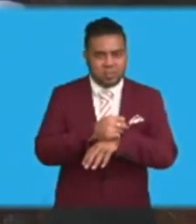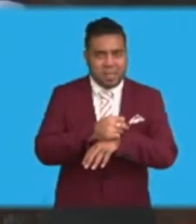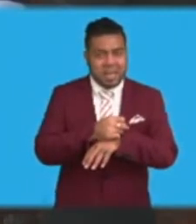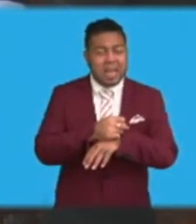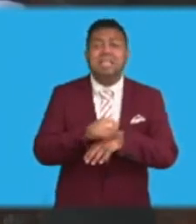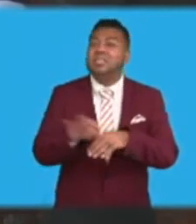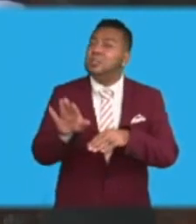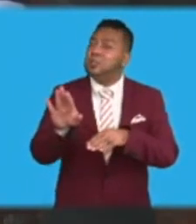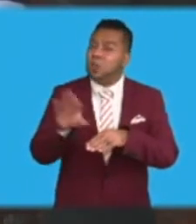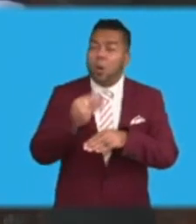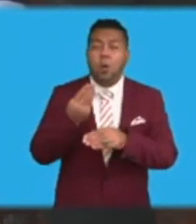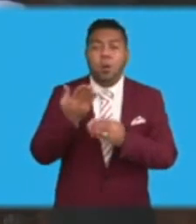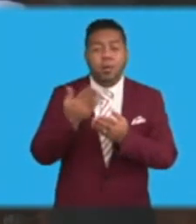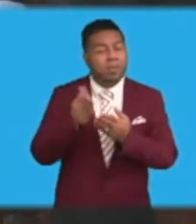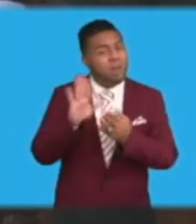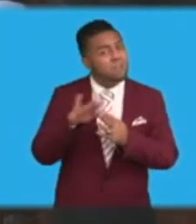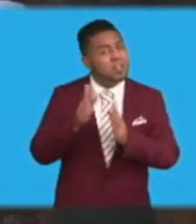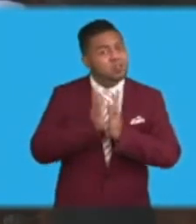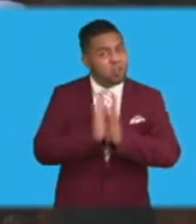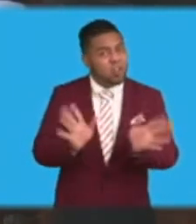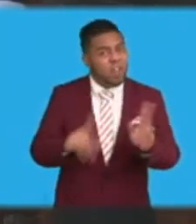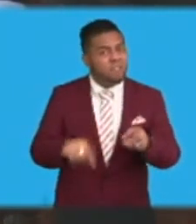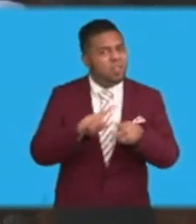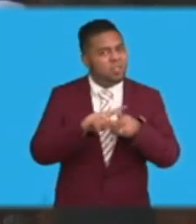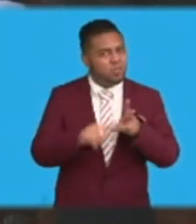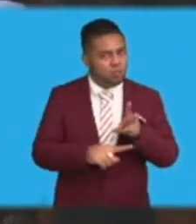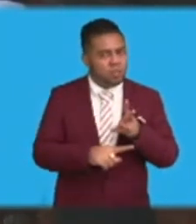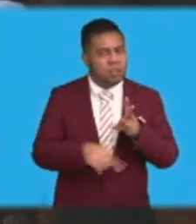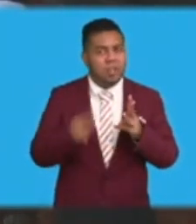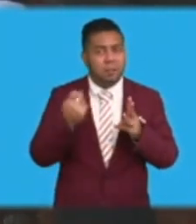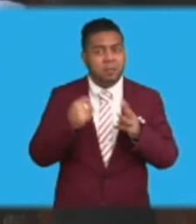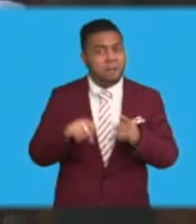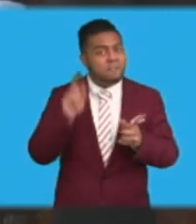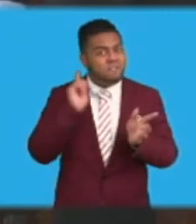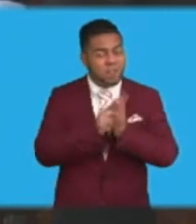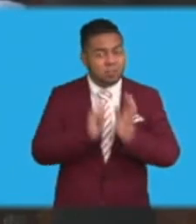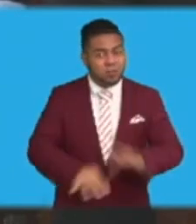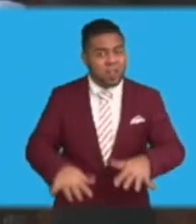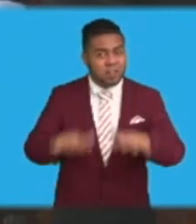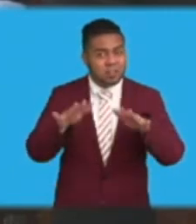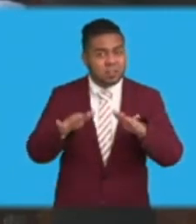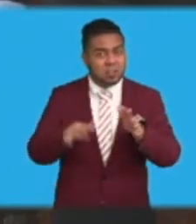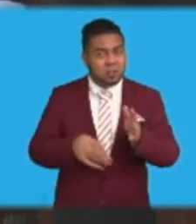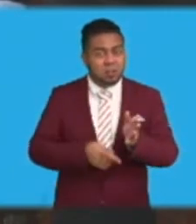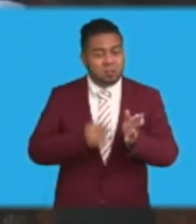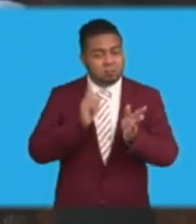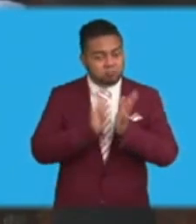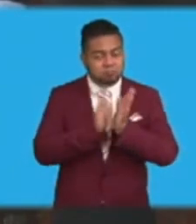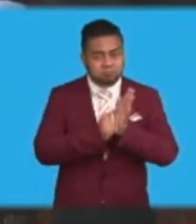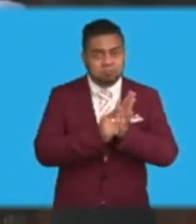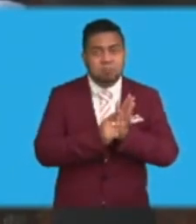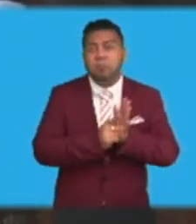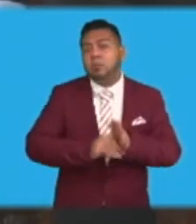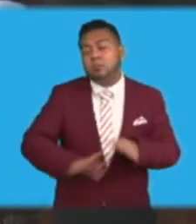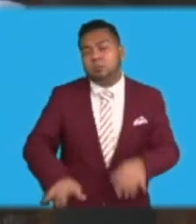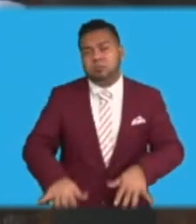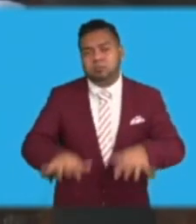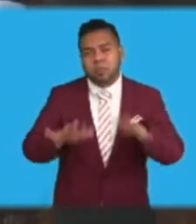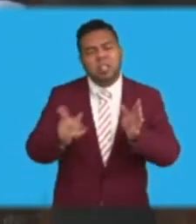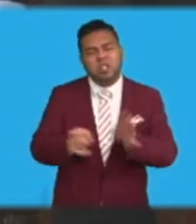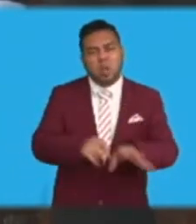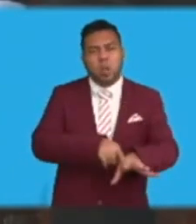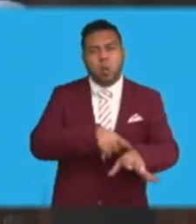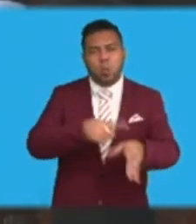Speaker, generally there are 3 types of floods: flash floods, rapid onset floods, and slow onset